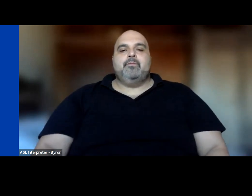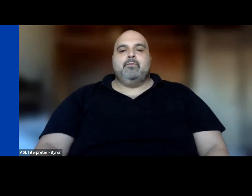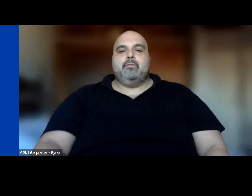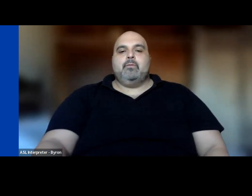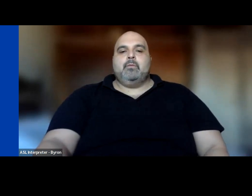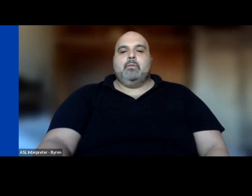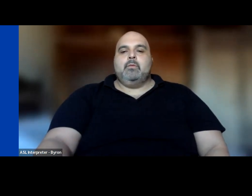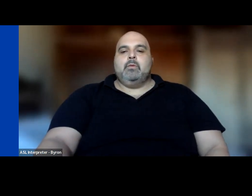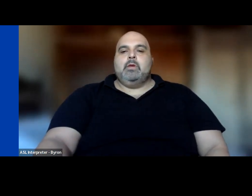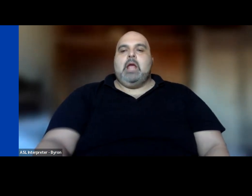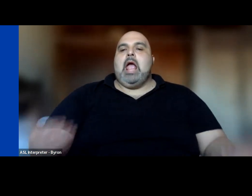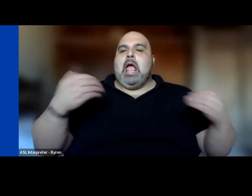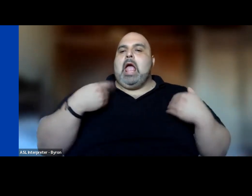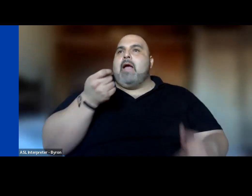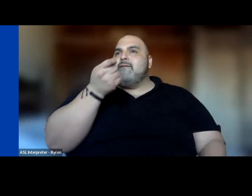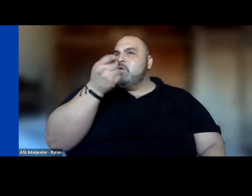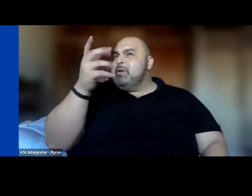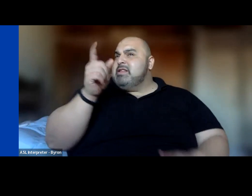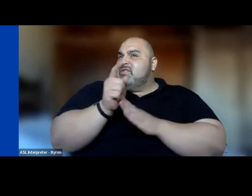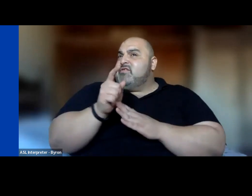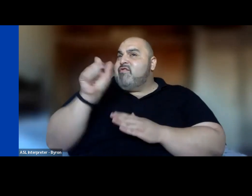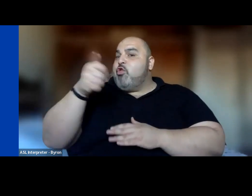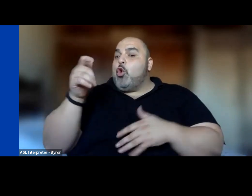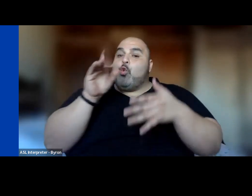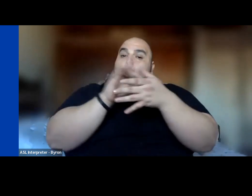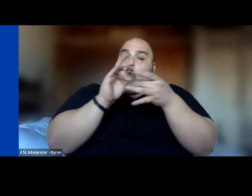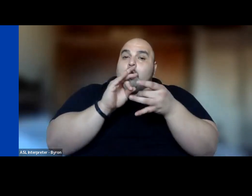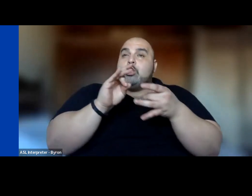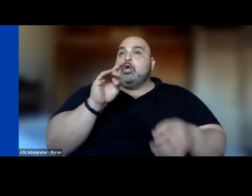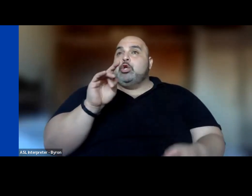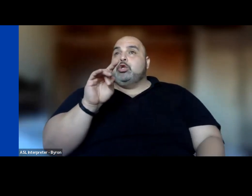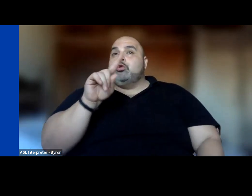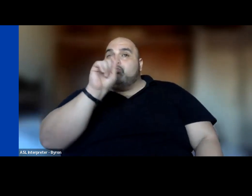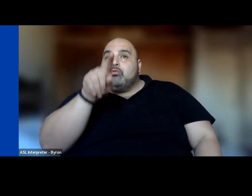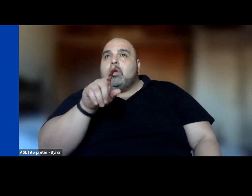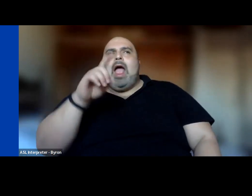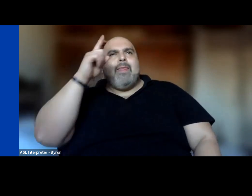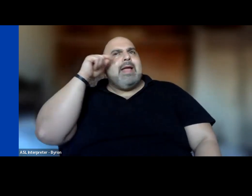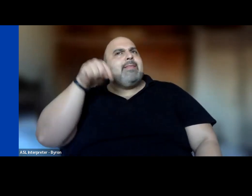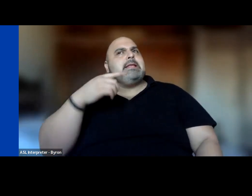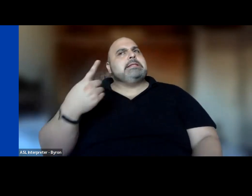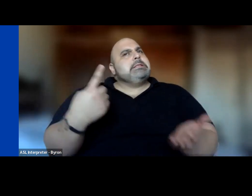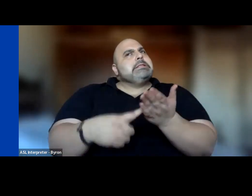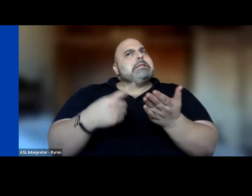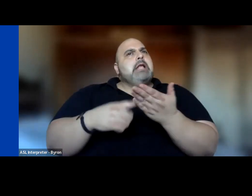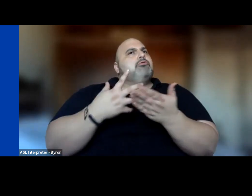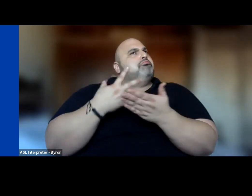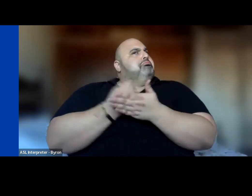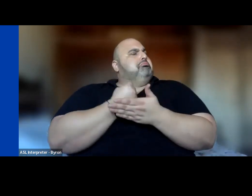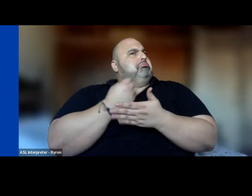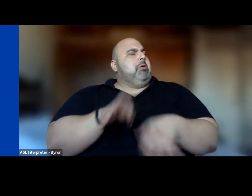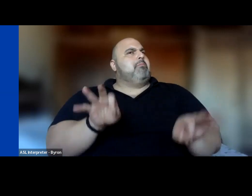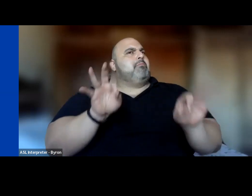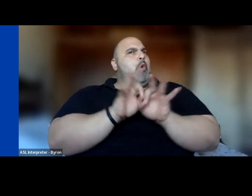Okay, well, we have a few more minutes if there's other questions or comments. I think this has been a very rich discussion. It's so nuanced and so